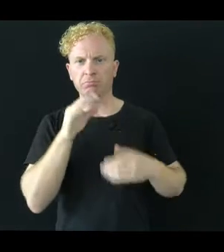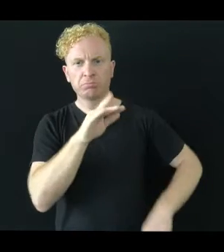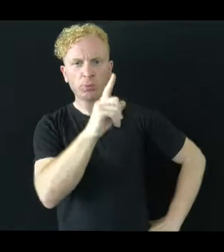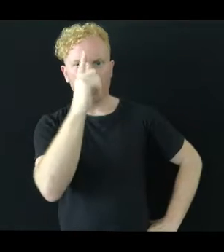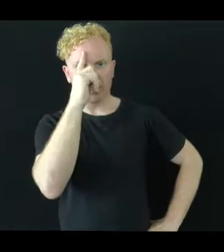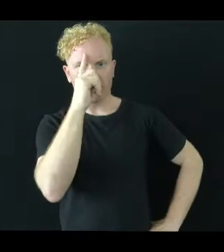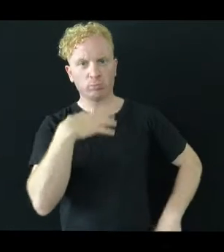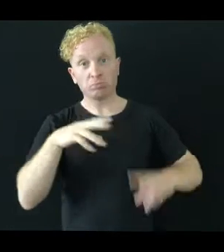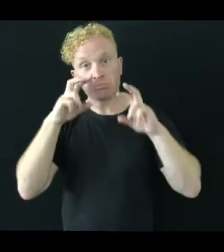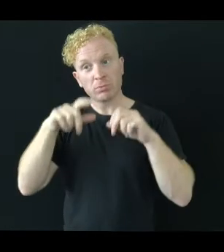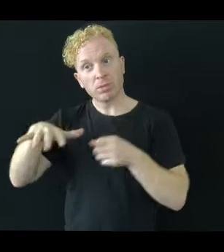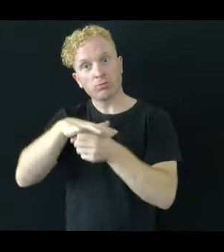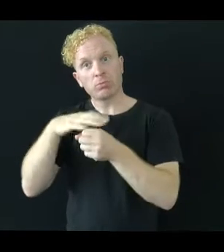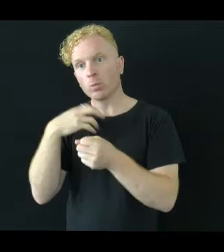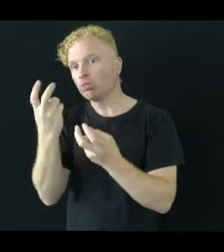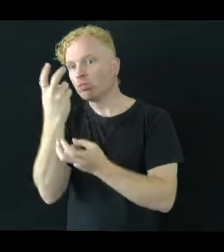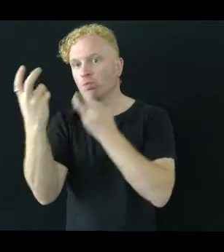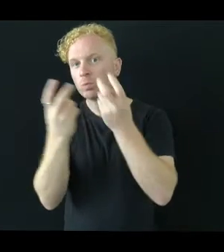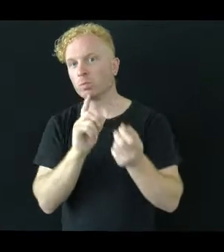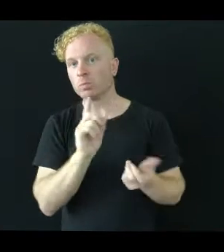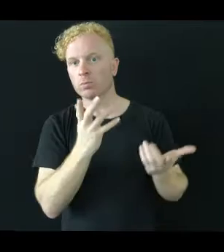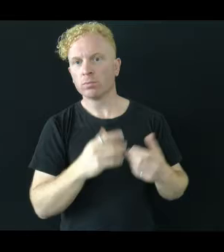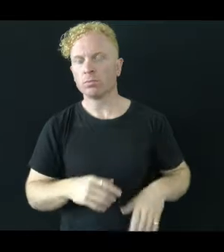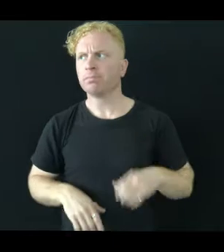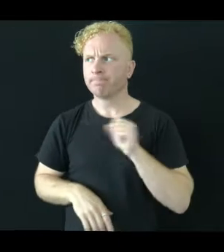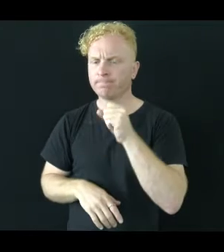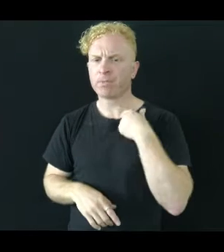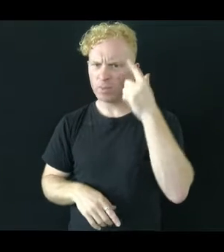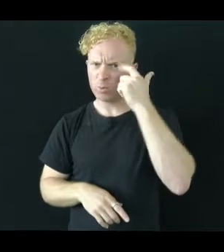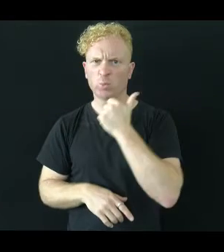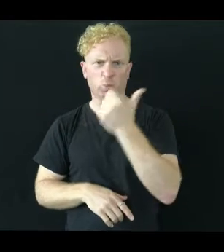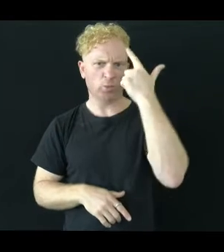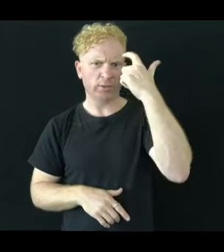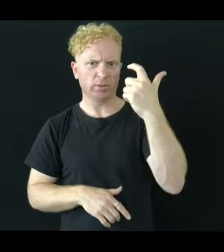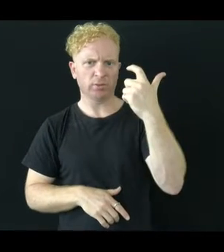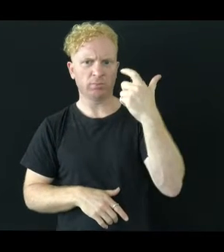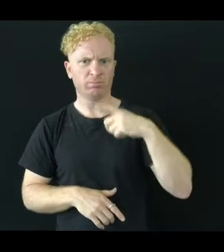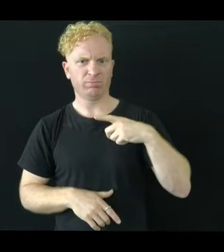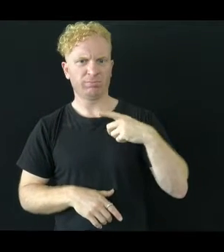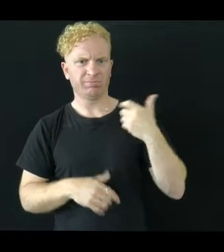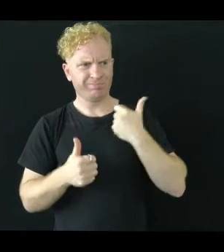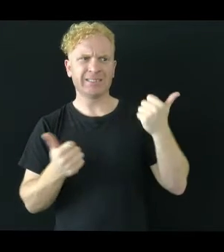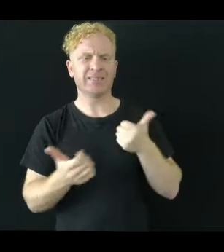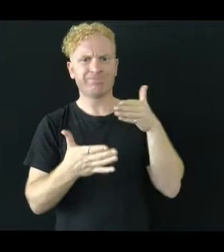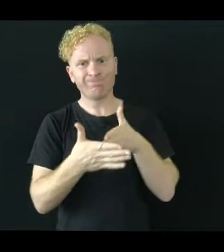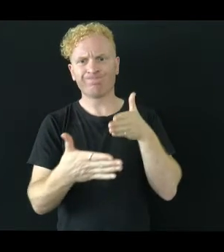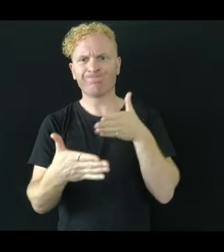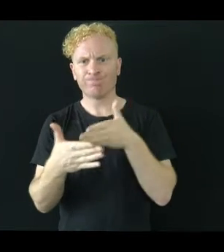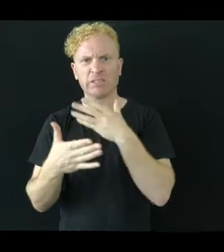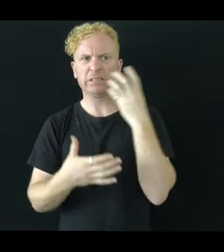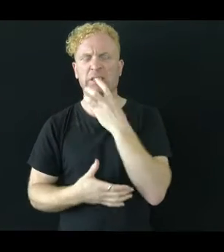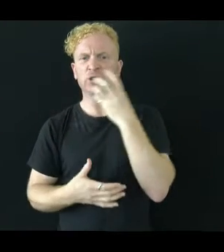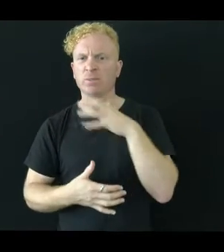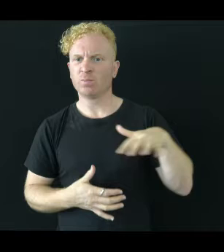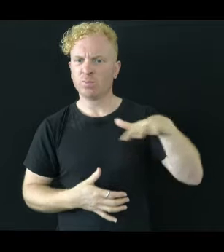reckon we look at exploring that a bit further? I think it's a good idea because there are a lot of